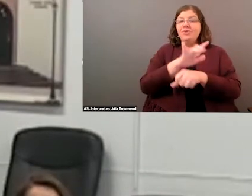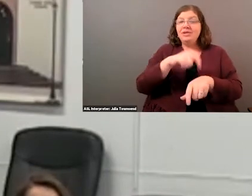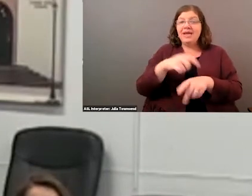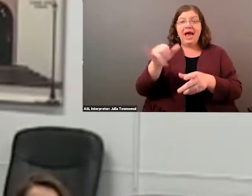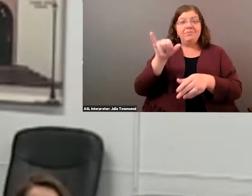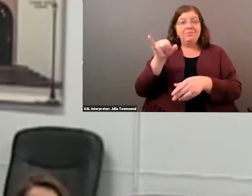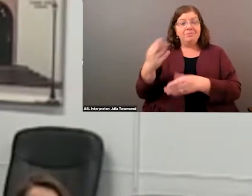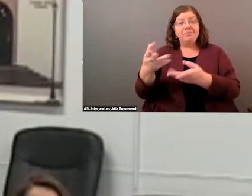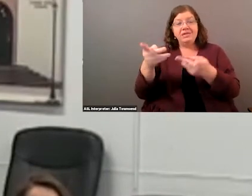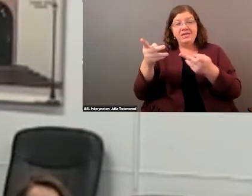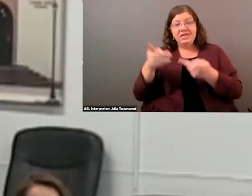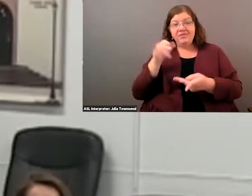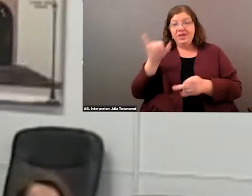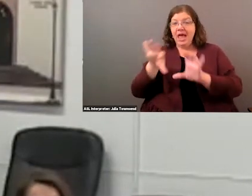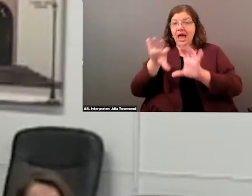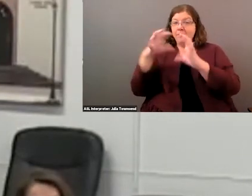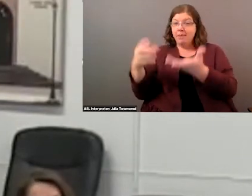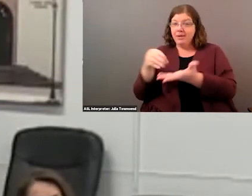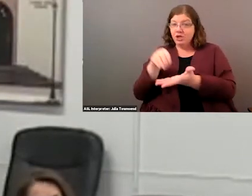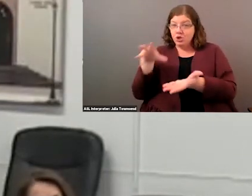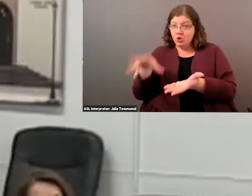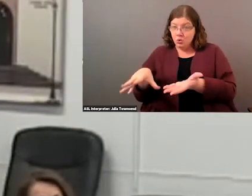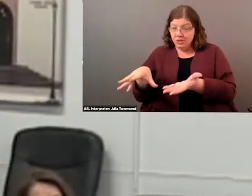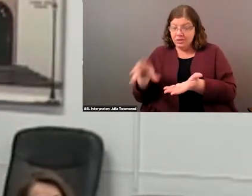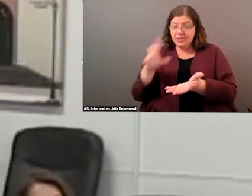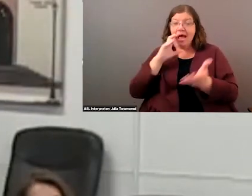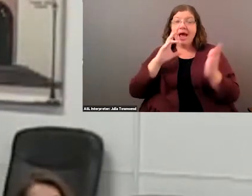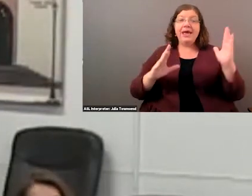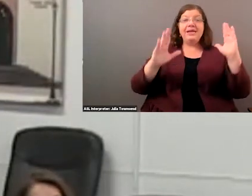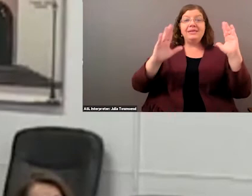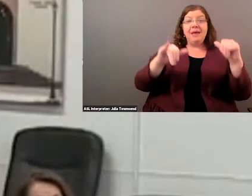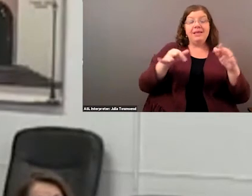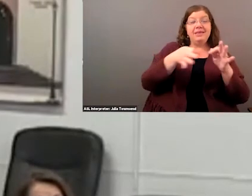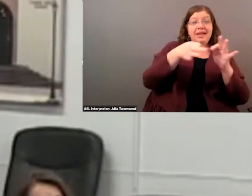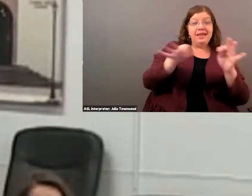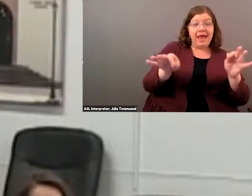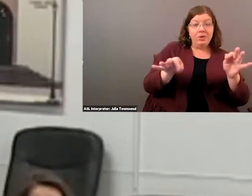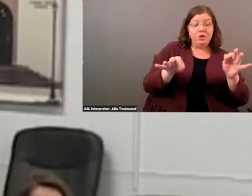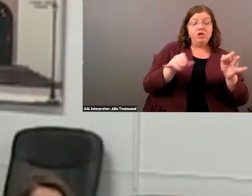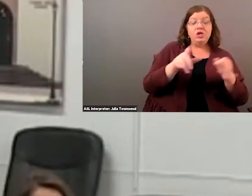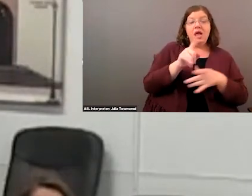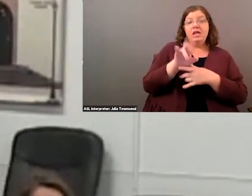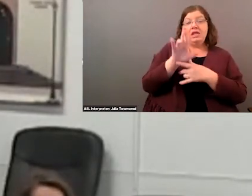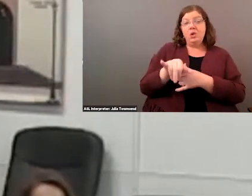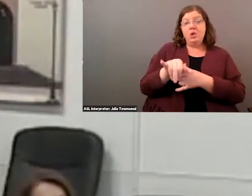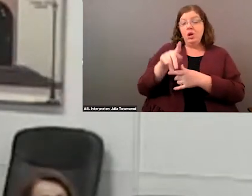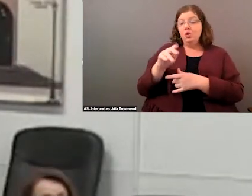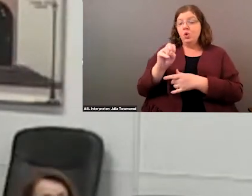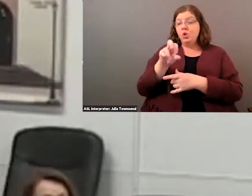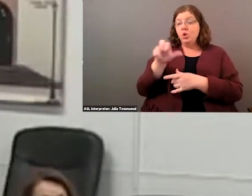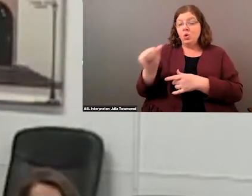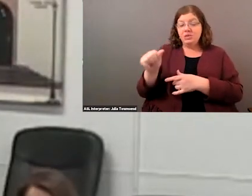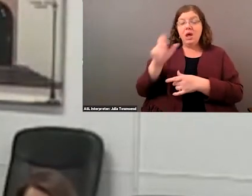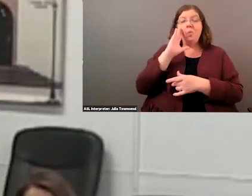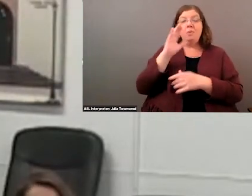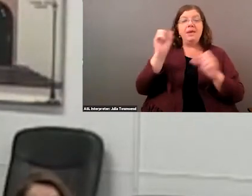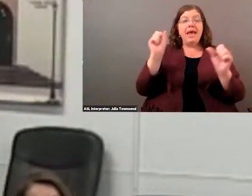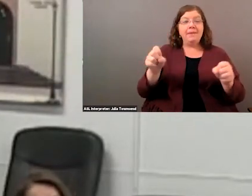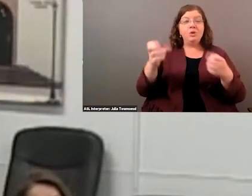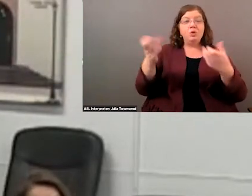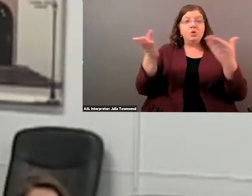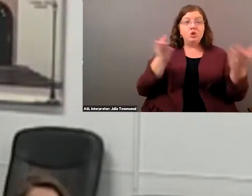and literacy TOSAs would be able to serve the spectrum of needs of students, from